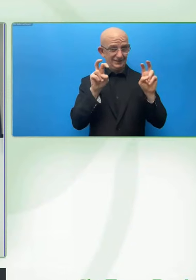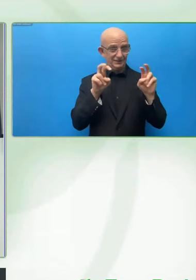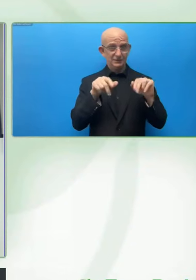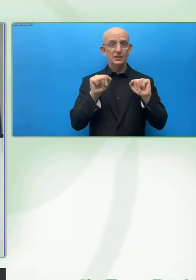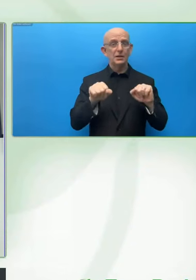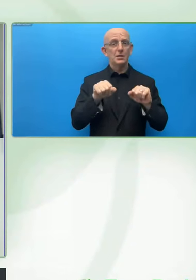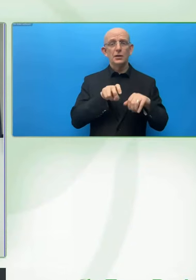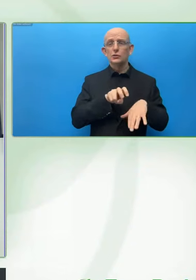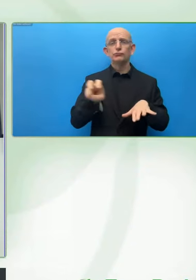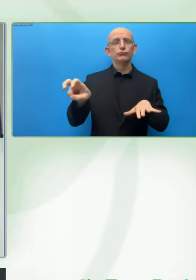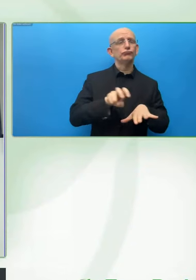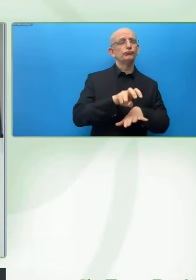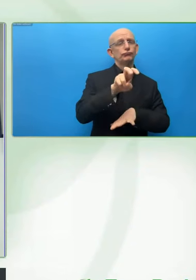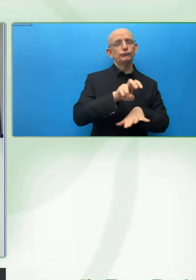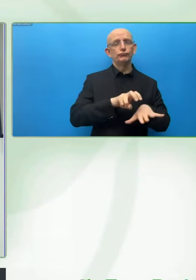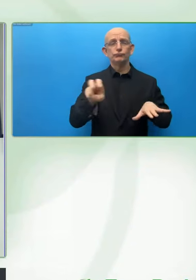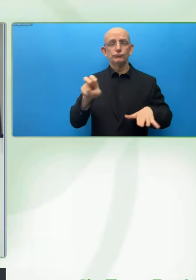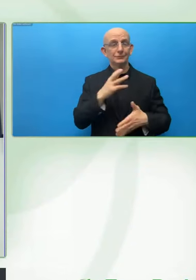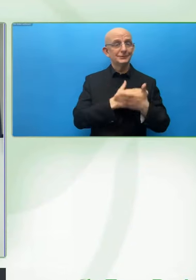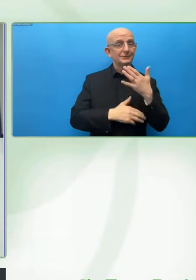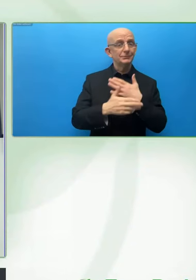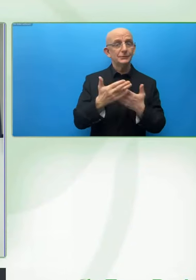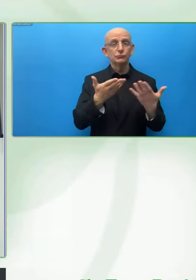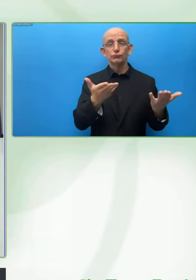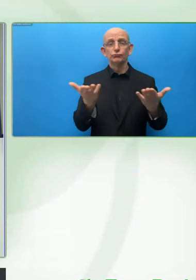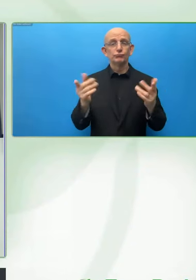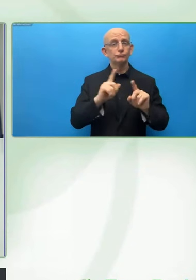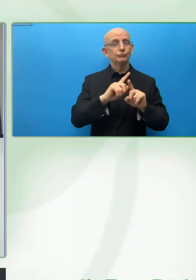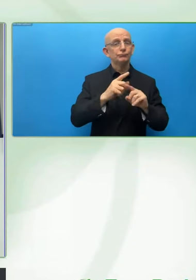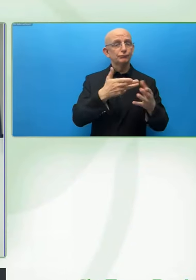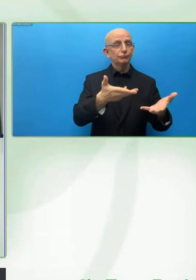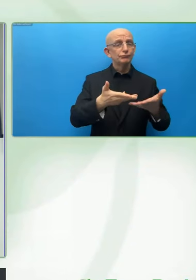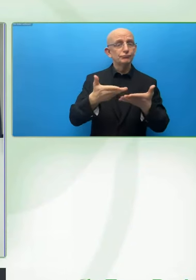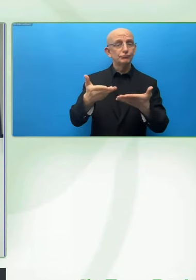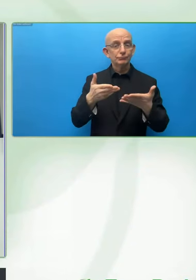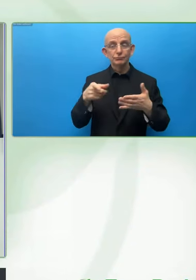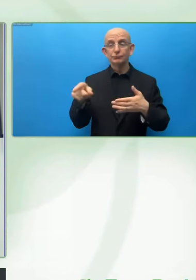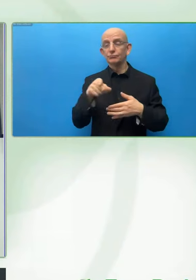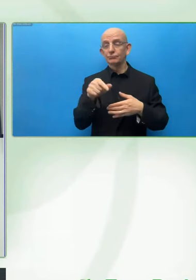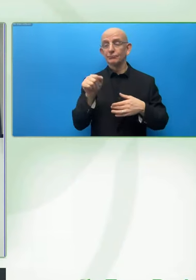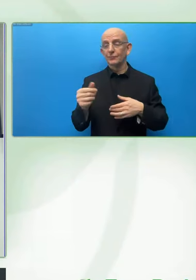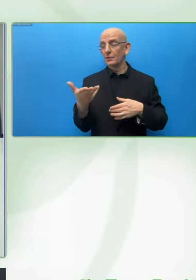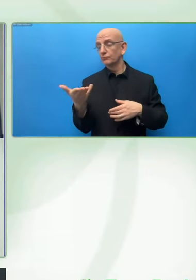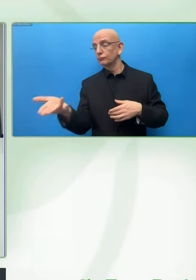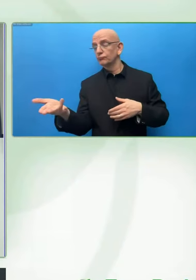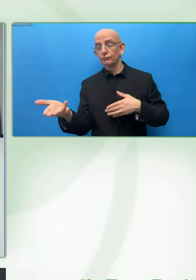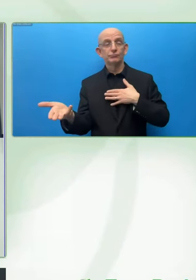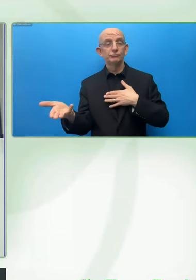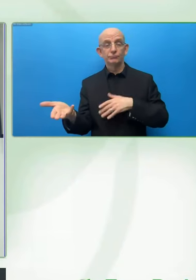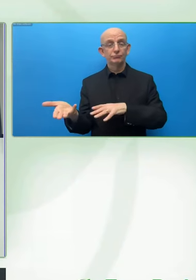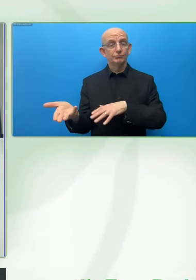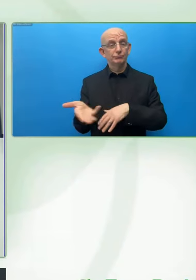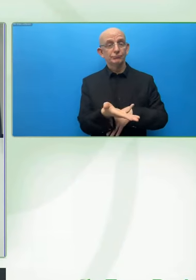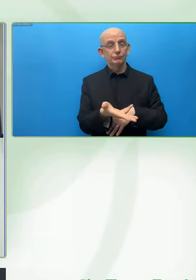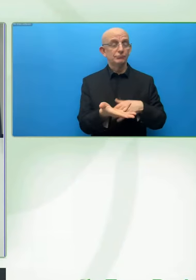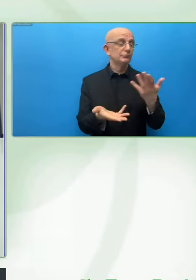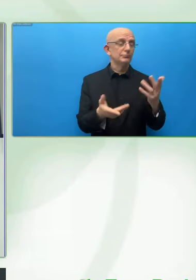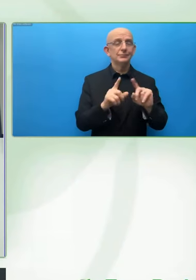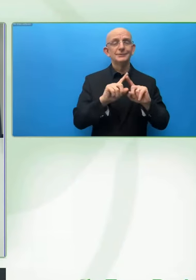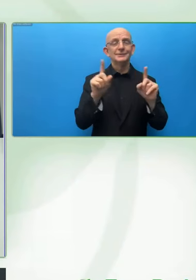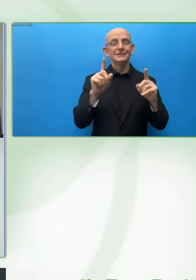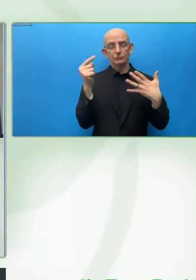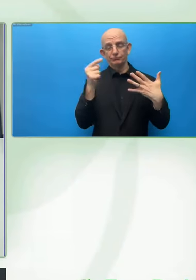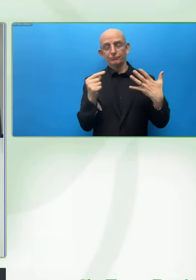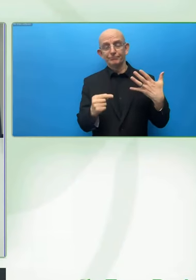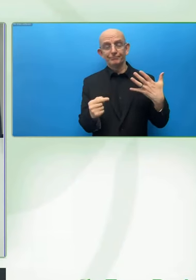all member states during the period of short visits. And short visits